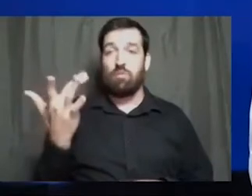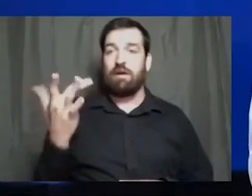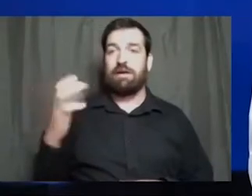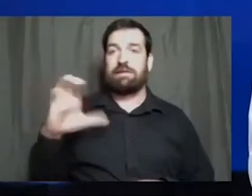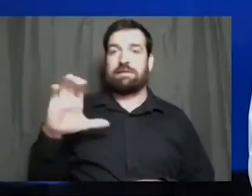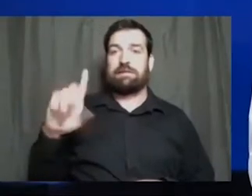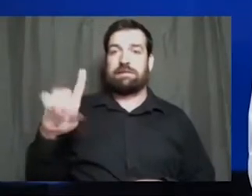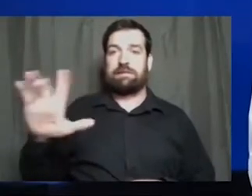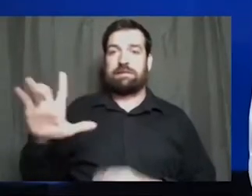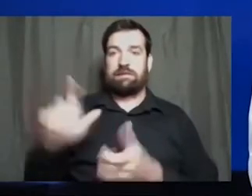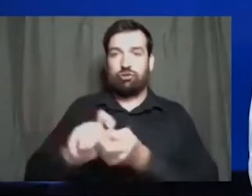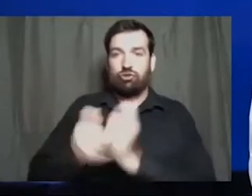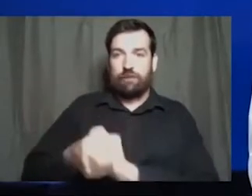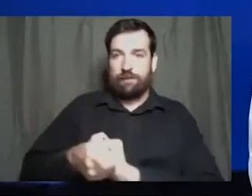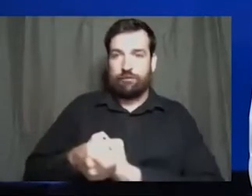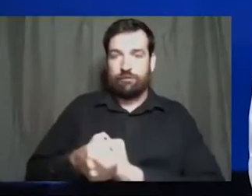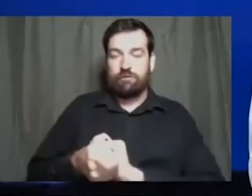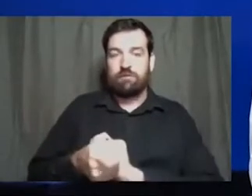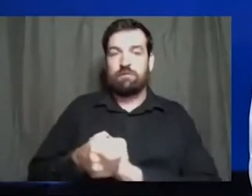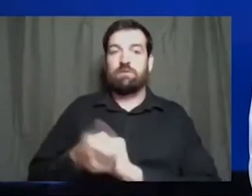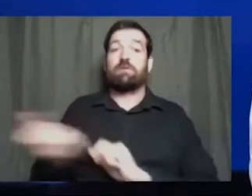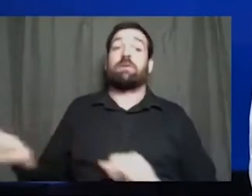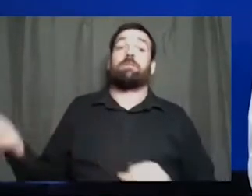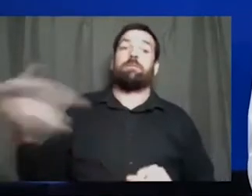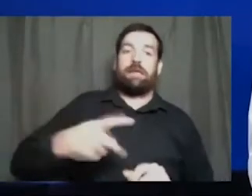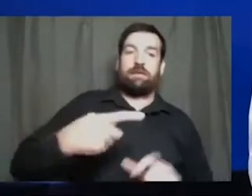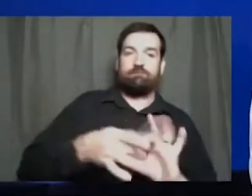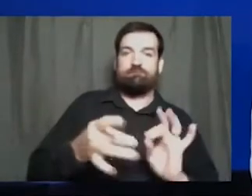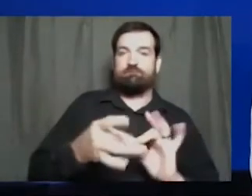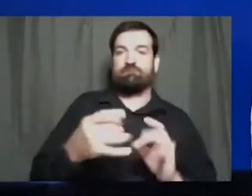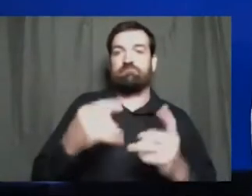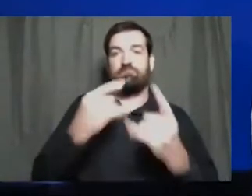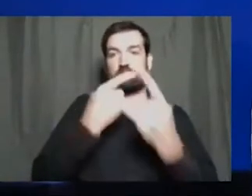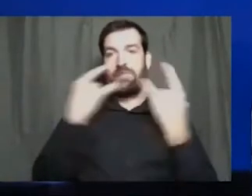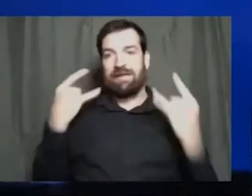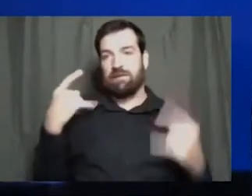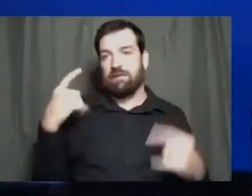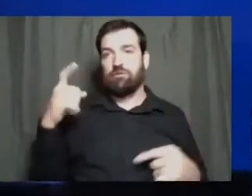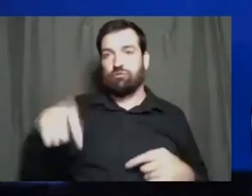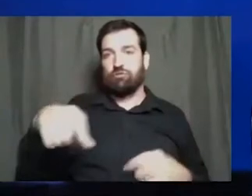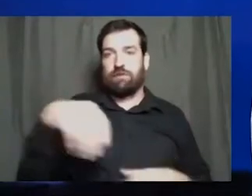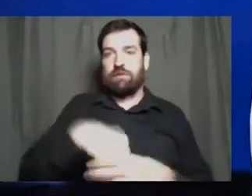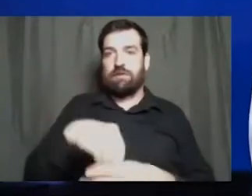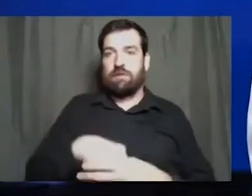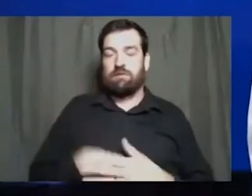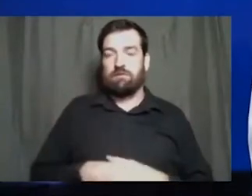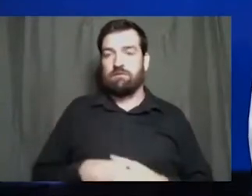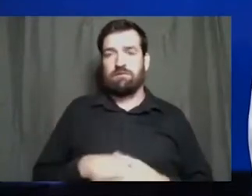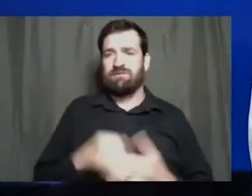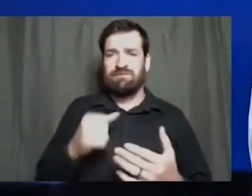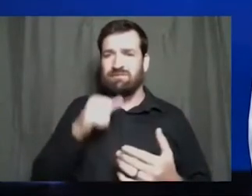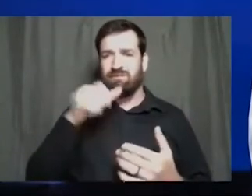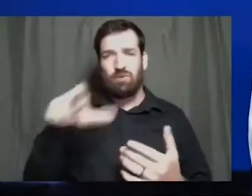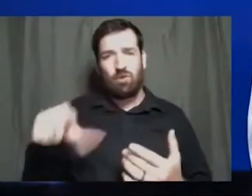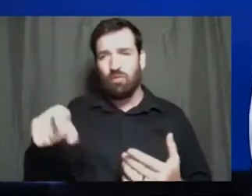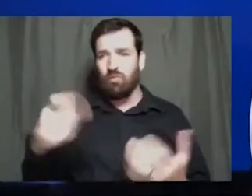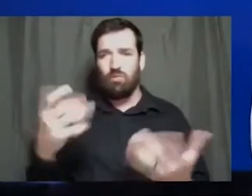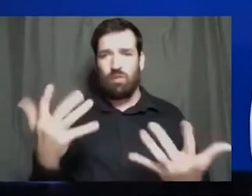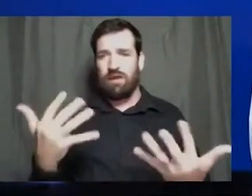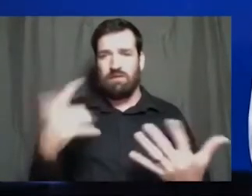and went right back to saying we should all have masks on indoors. So you don't have to wait for your local government to do it. The CDC's already